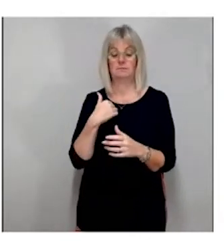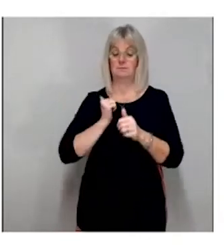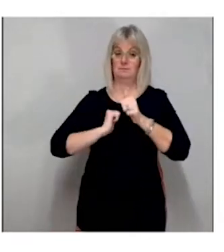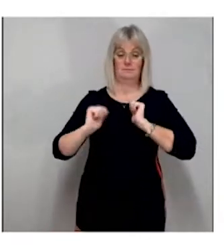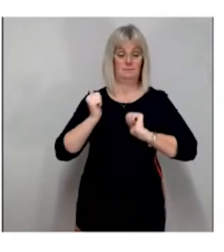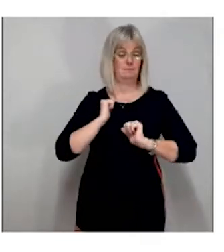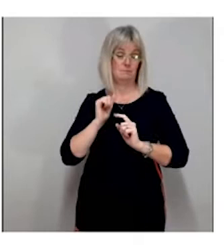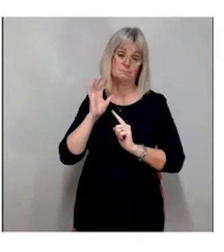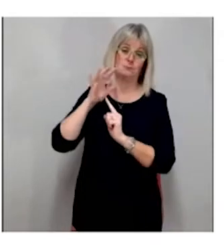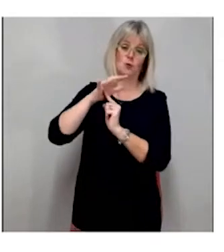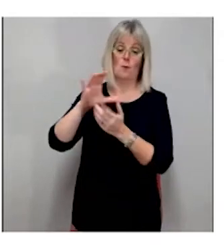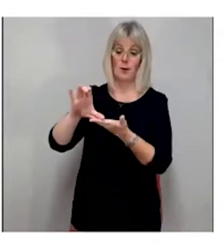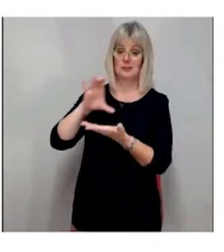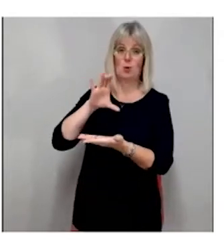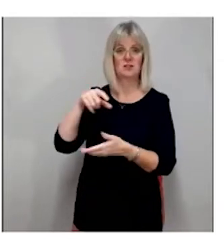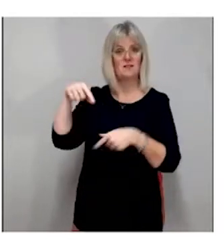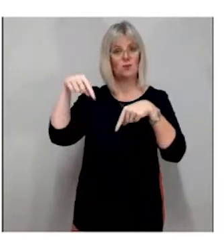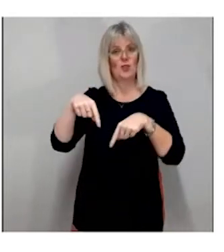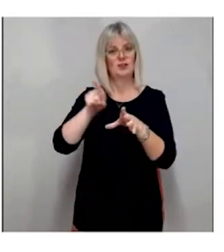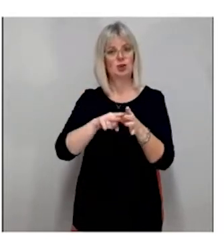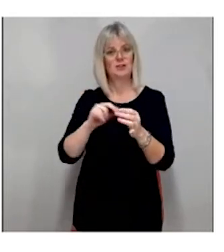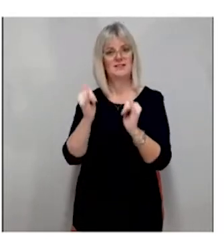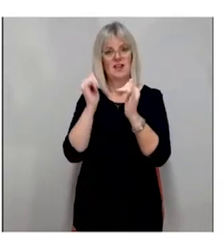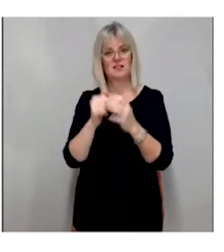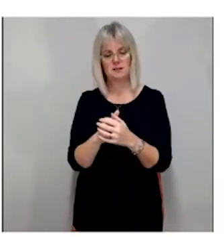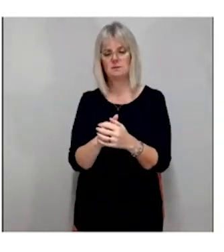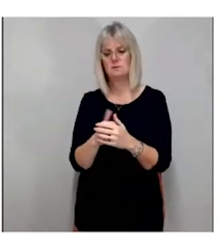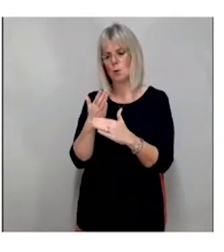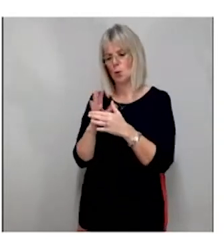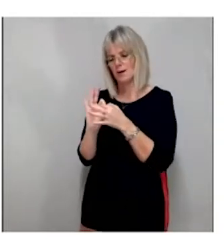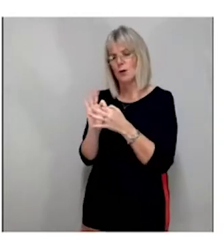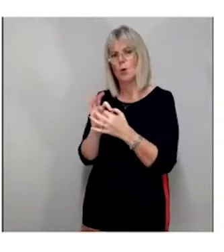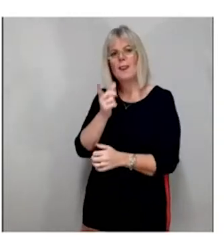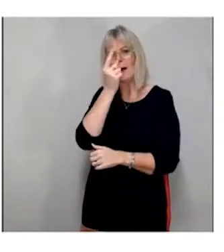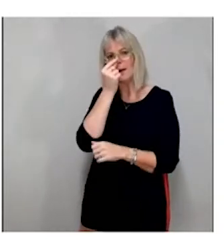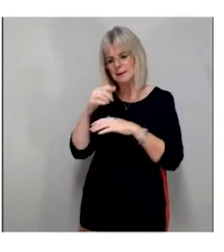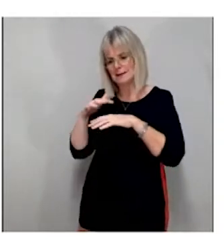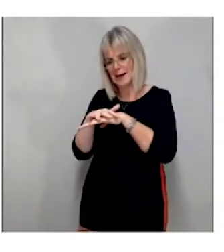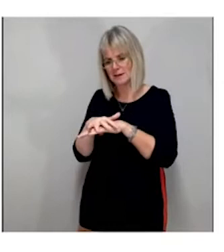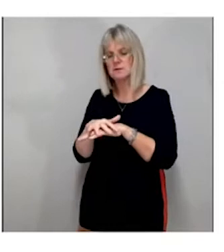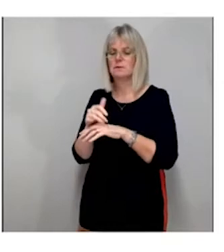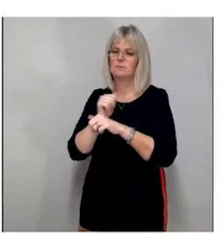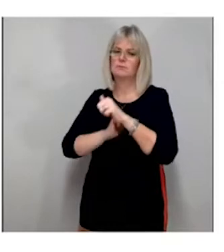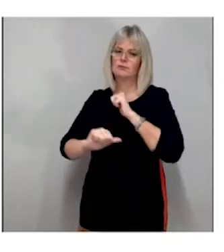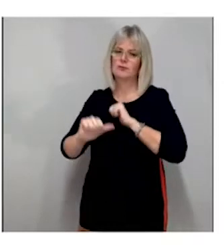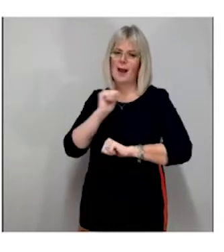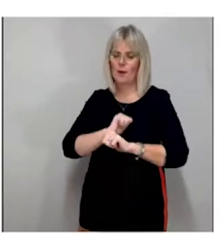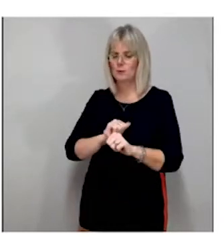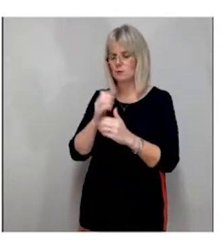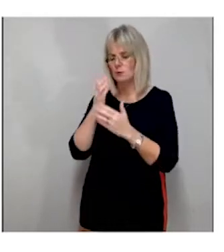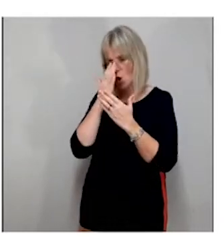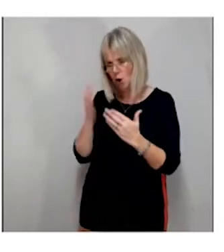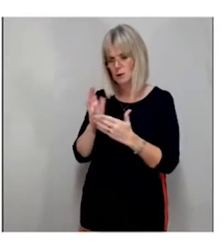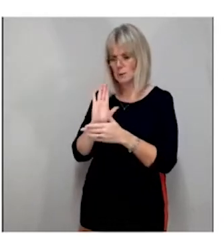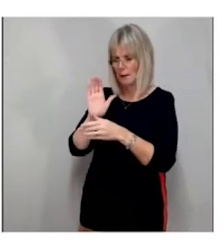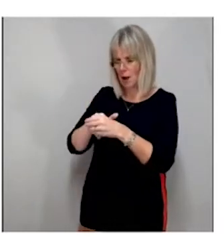event. We have been working closely with AbilityNet and are so proud and so honored to be a part of everything that they've been able